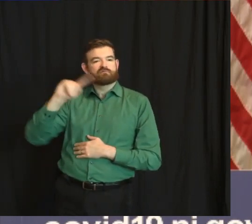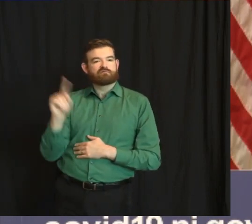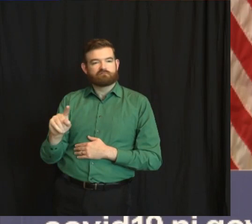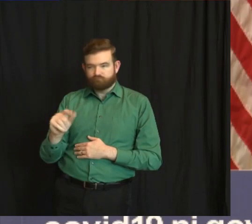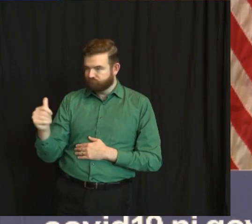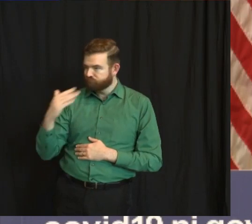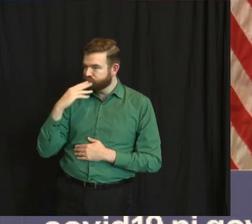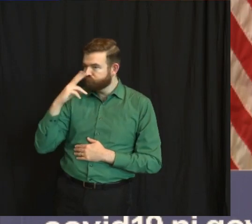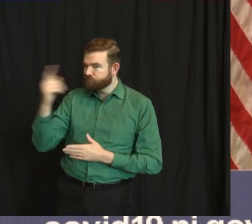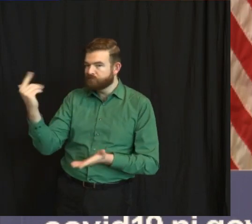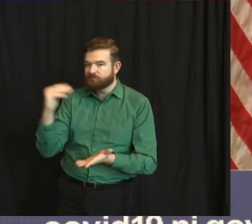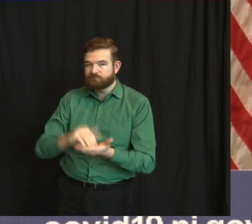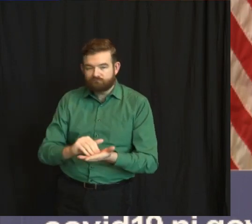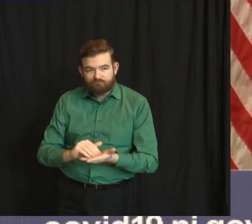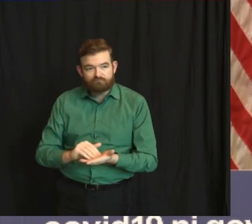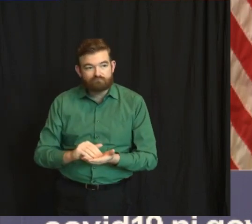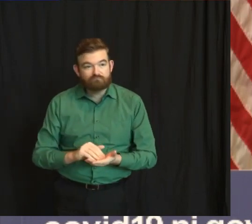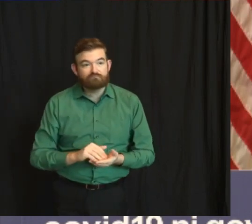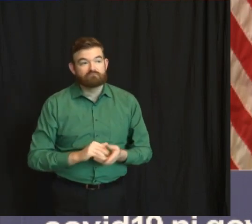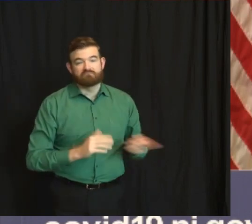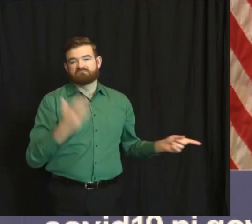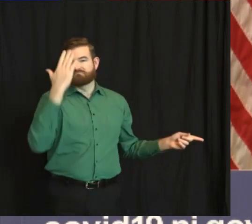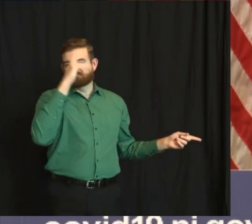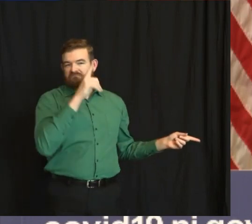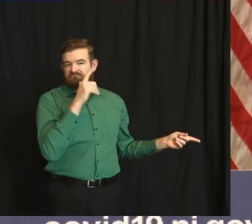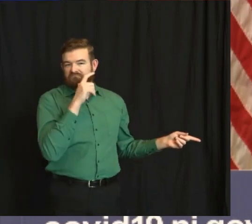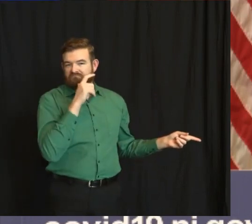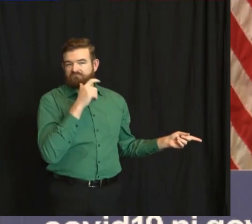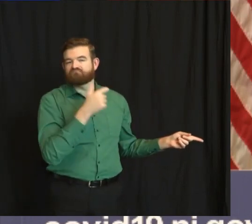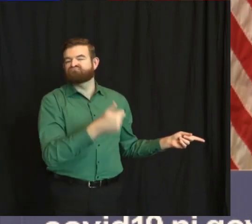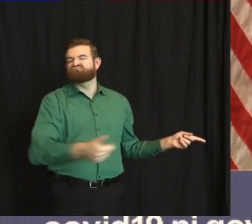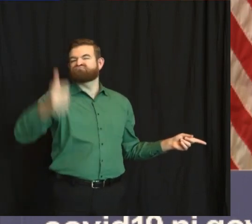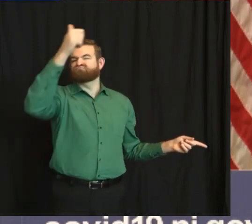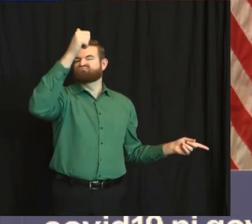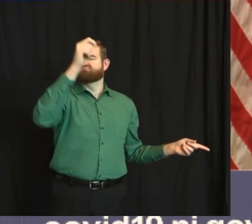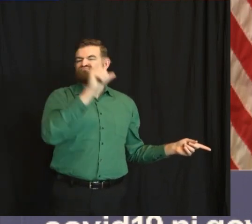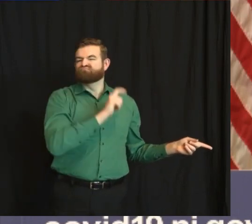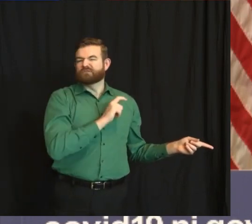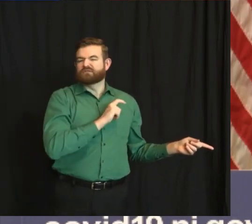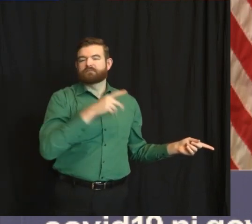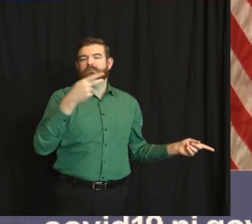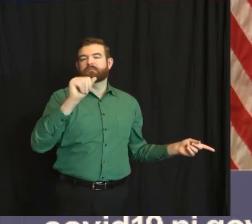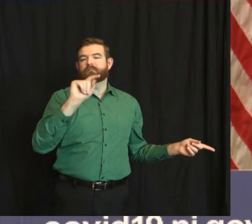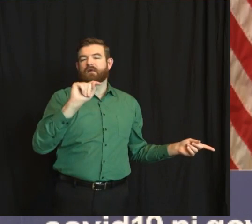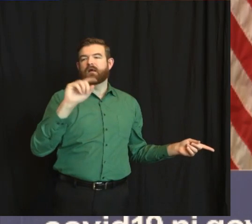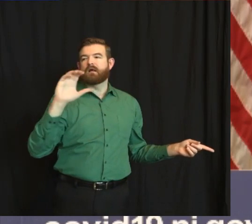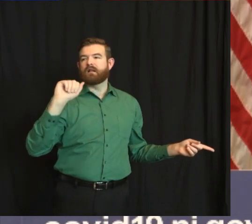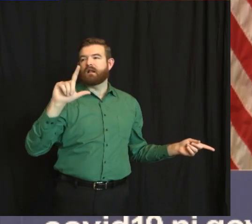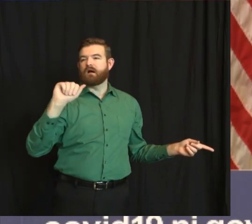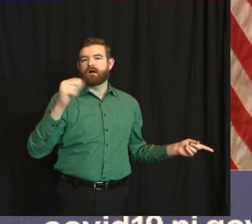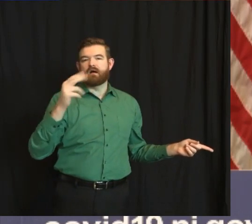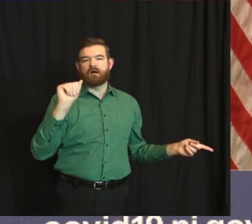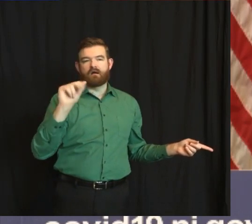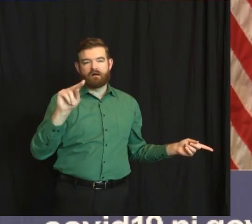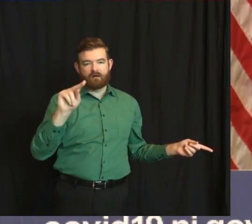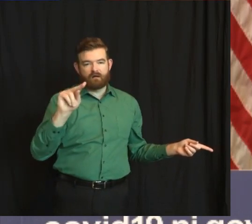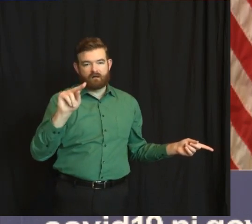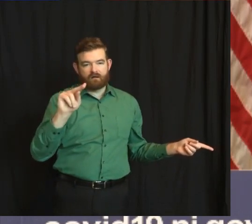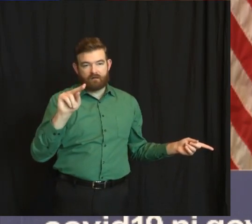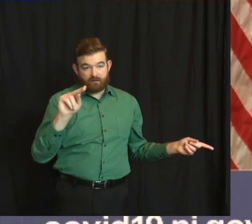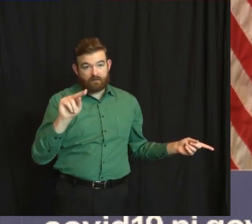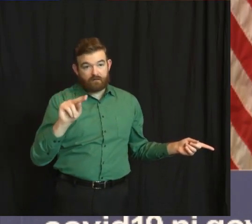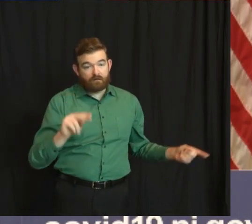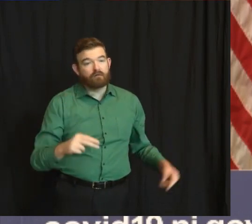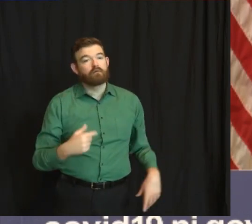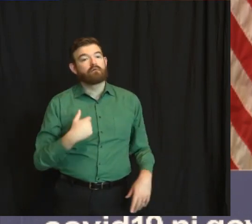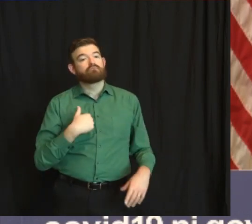guy to my left, again, who needs no introduction, the Superintendent of the State Police, Colonel Pat Callahan. I also want to give a shout out to the